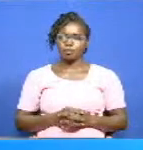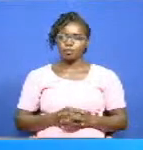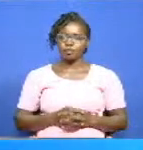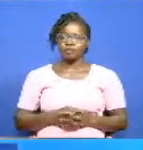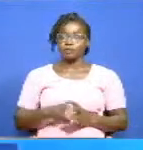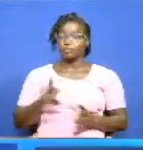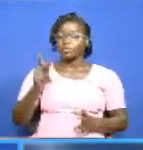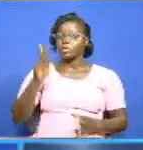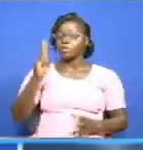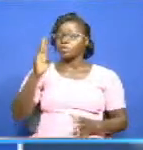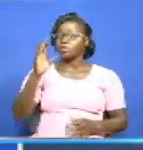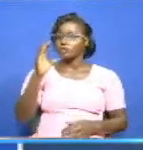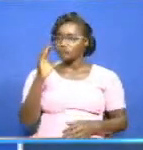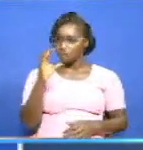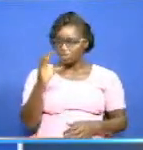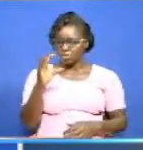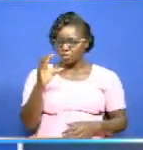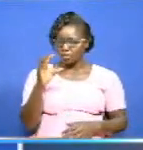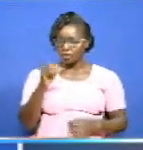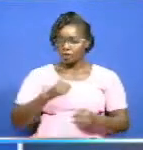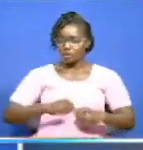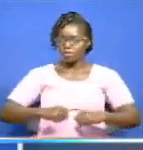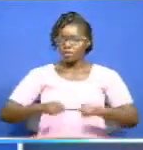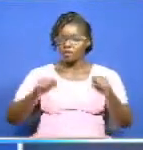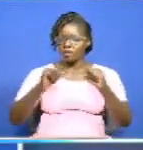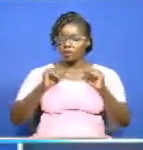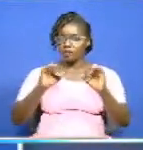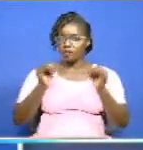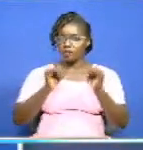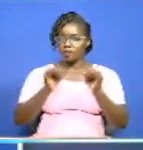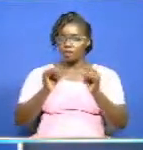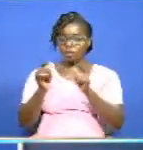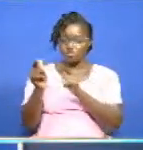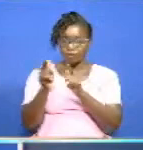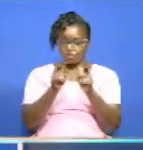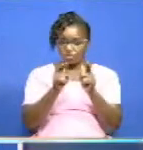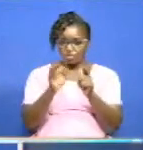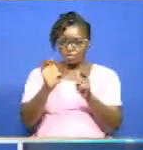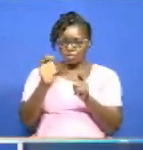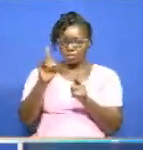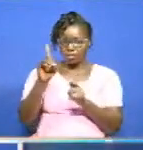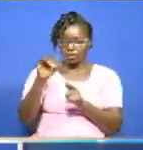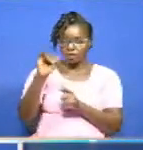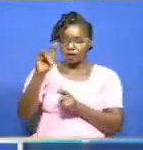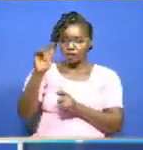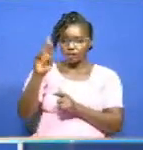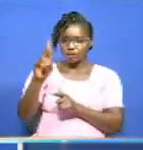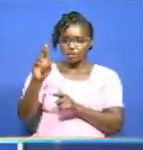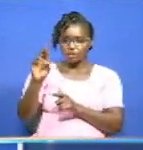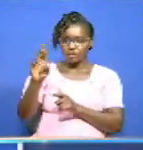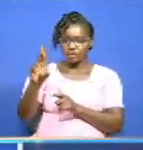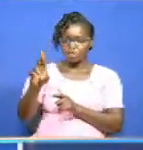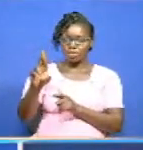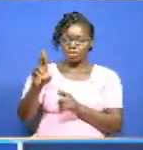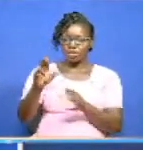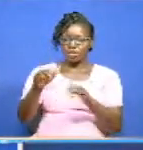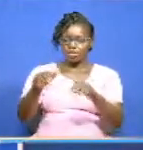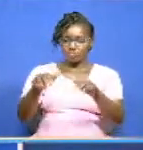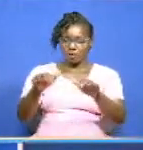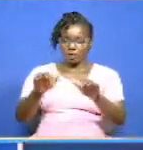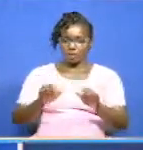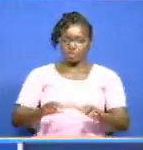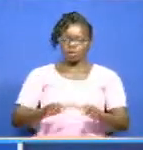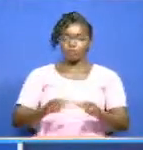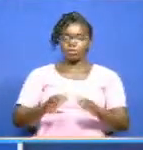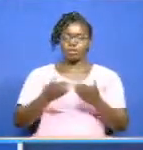Broadcasting Corporation senior news video editor Betty Barasa has been laid to rest at her home in Oloolua,